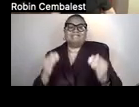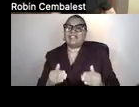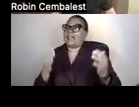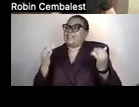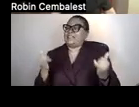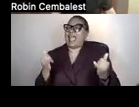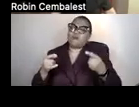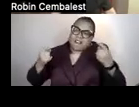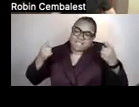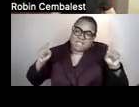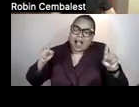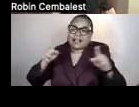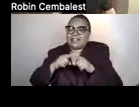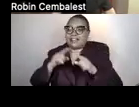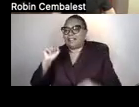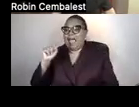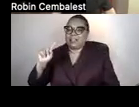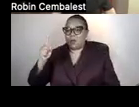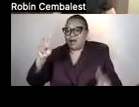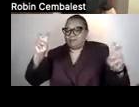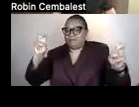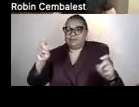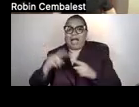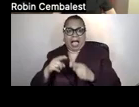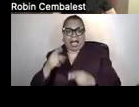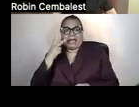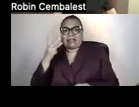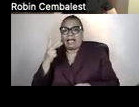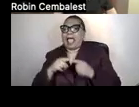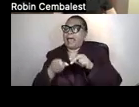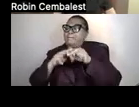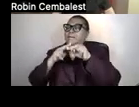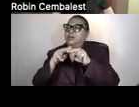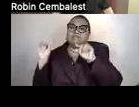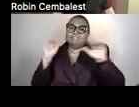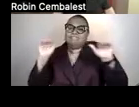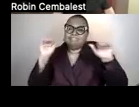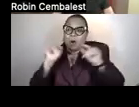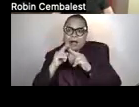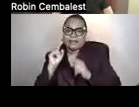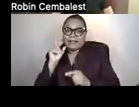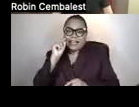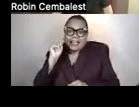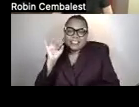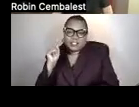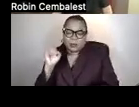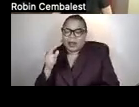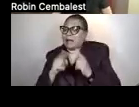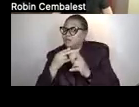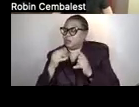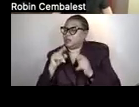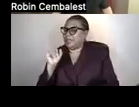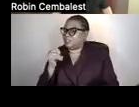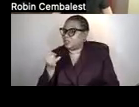Now we're finally in Act 1, planting seeds and building buzz on Instagram. Now, I'm using